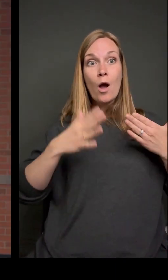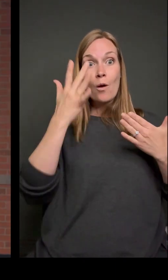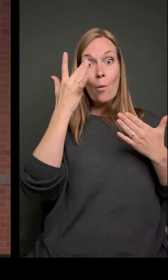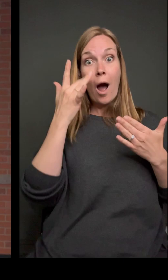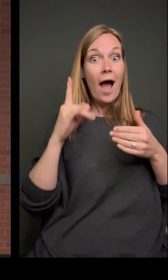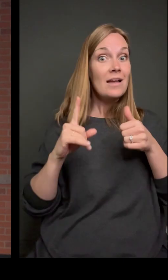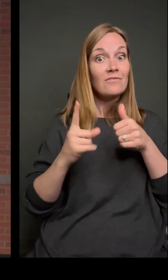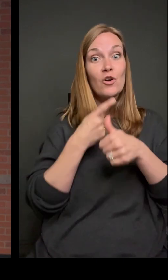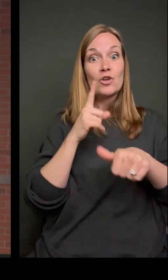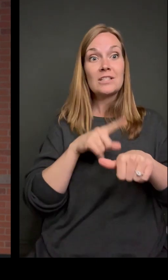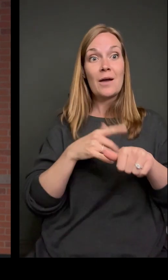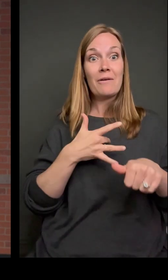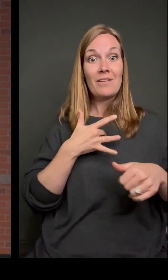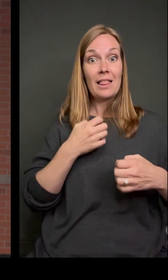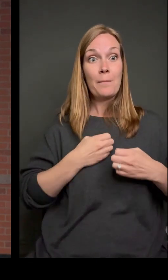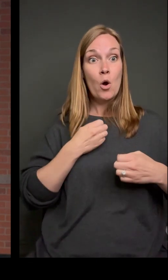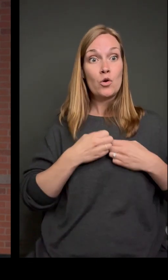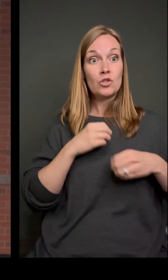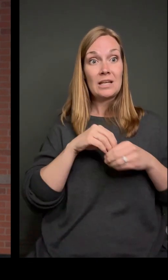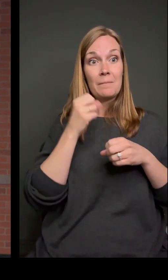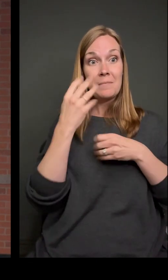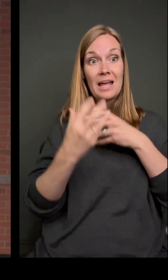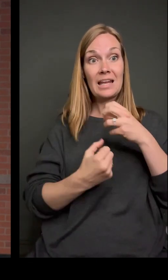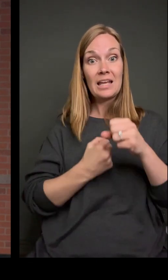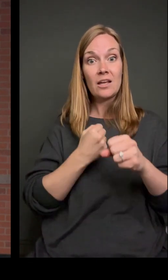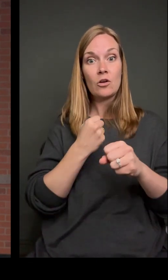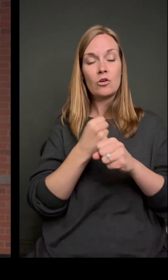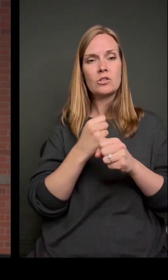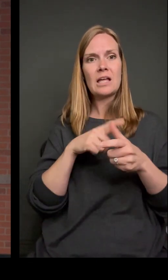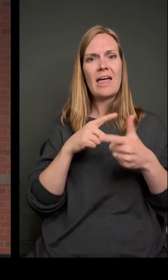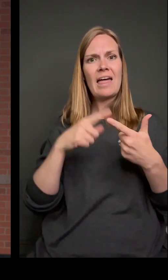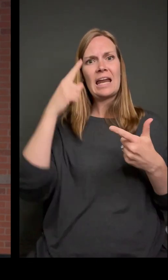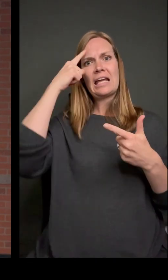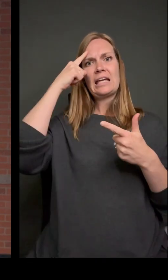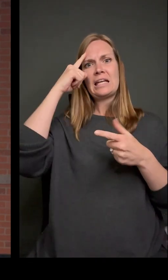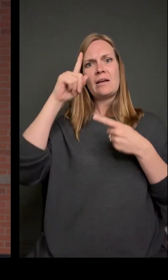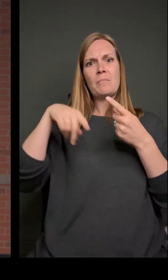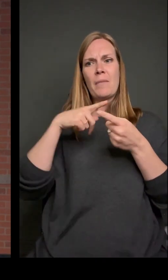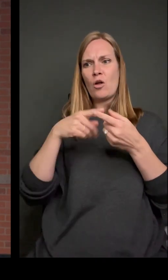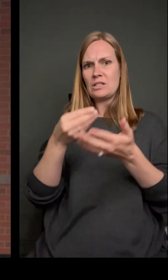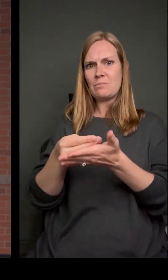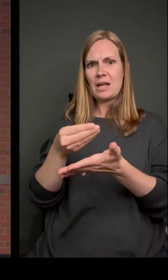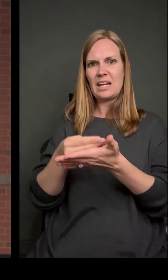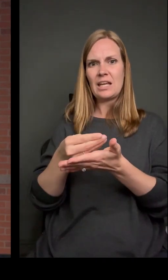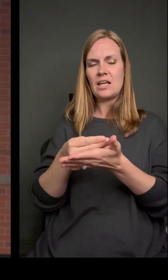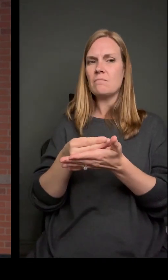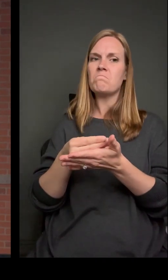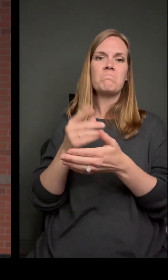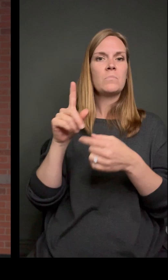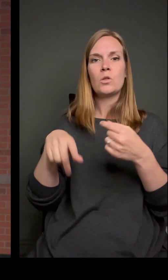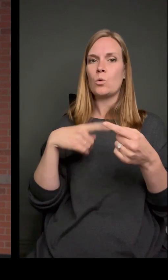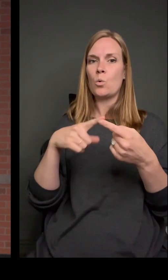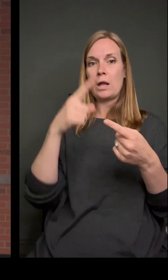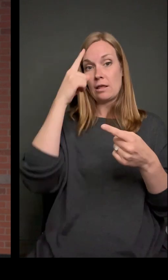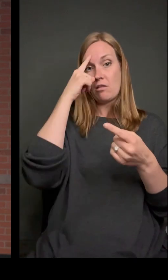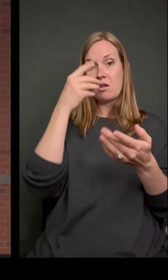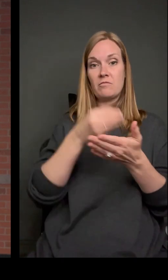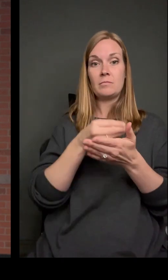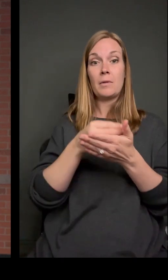it was the first emotion he had experienced in years, until he thought of his money. When he thought of his money, the witch took out the